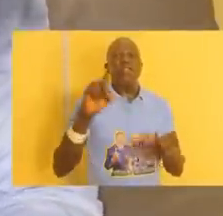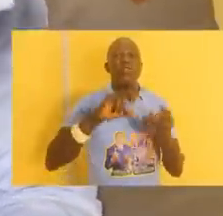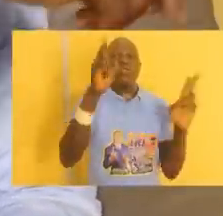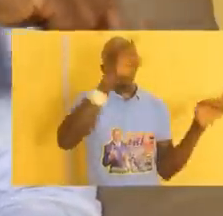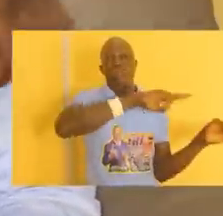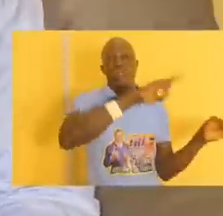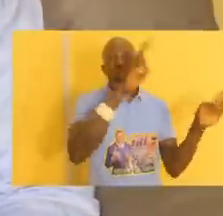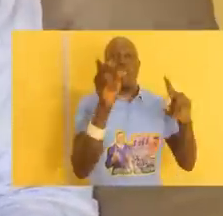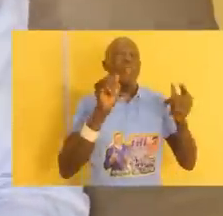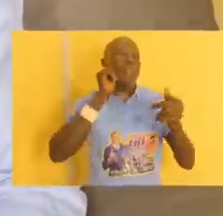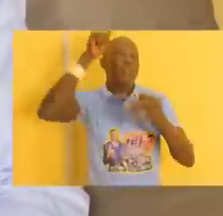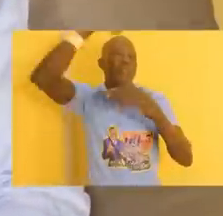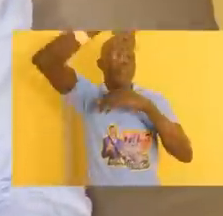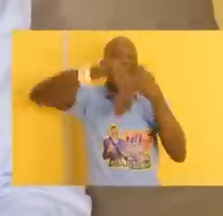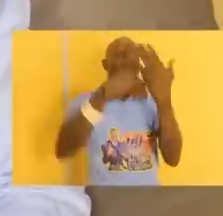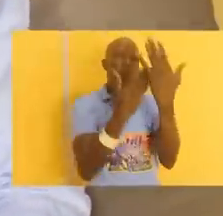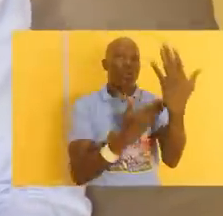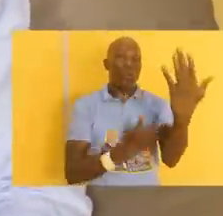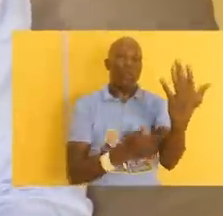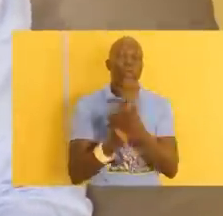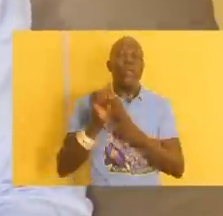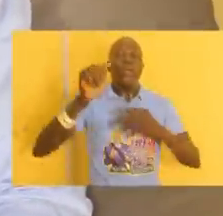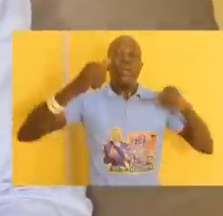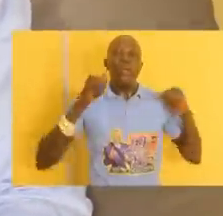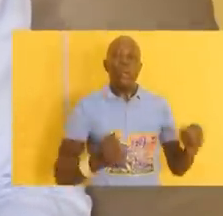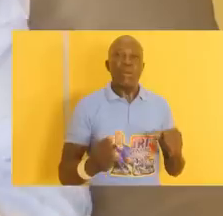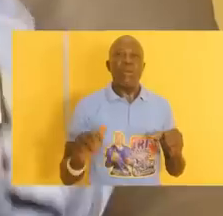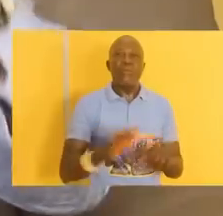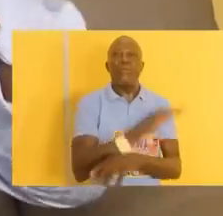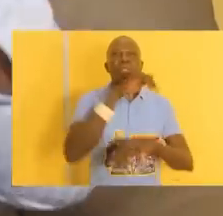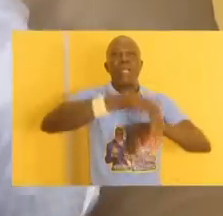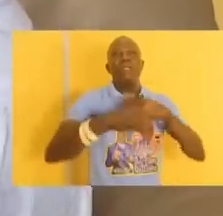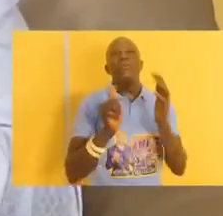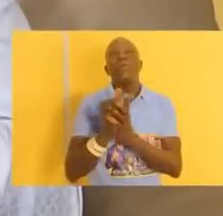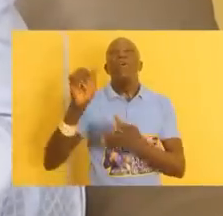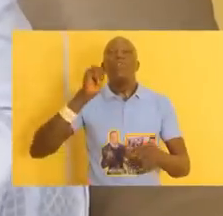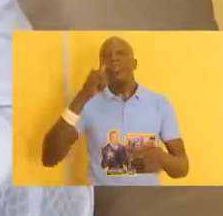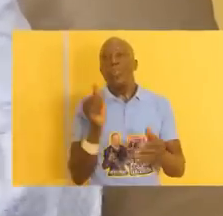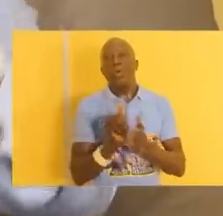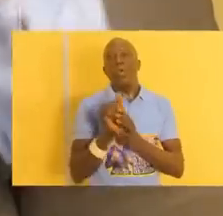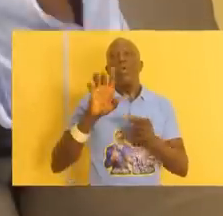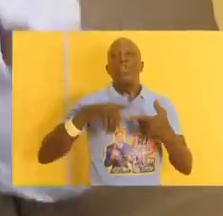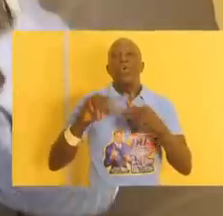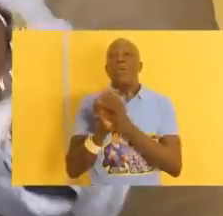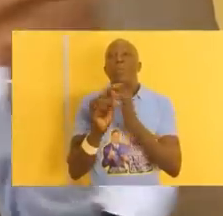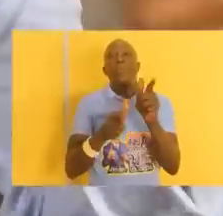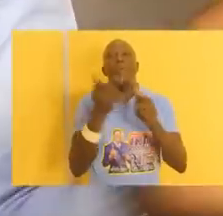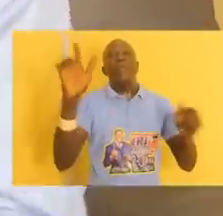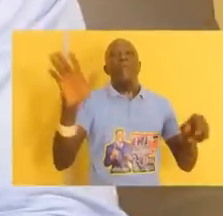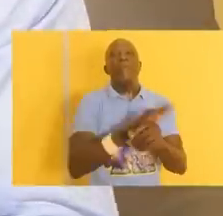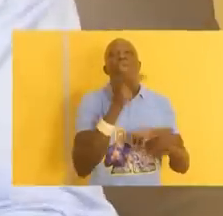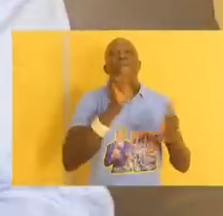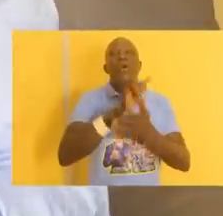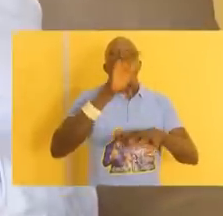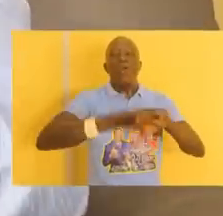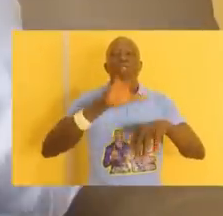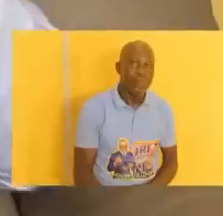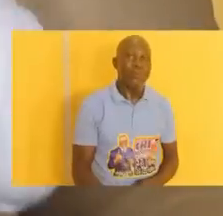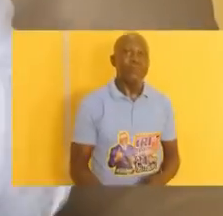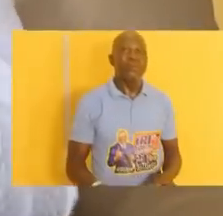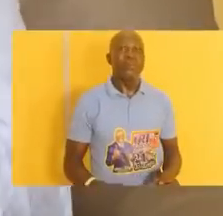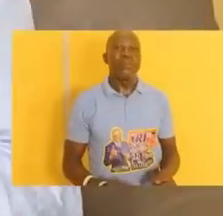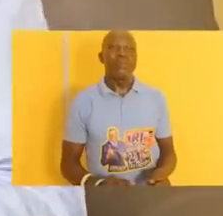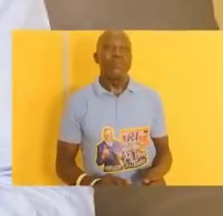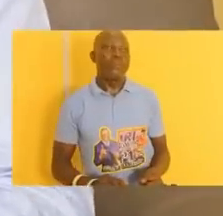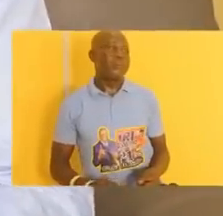in the environment. Ne fape. And the fape environment. In the name of Jesus. What's the name? Oro teno me